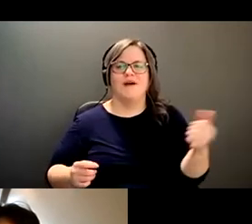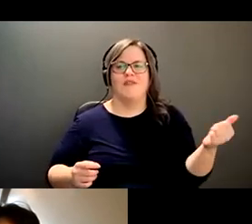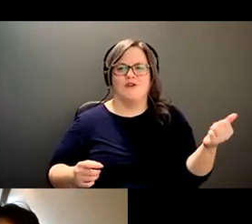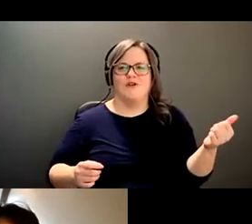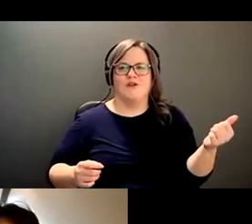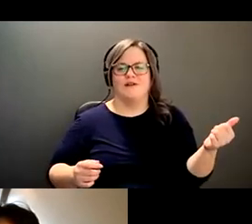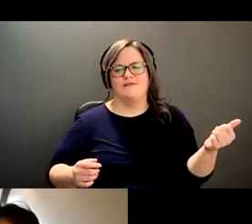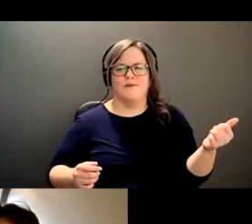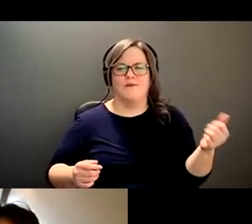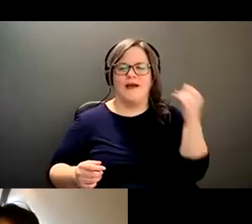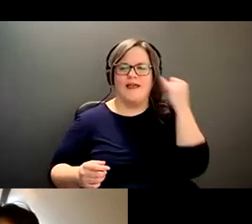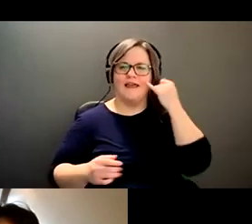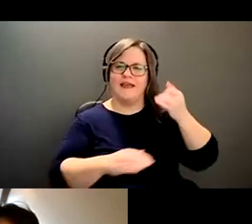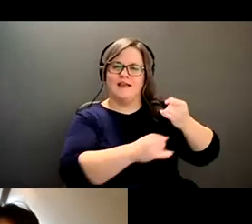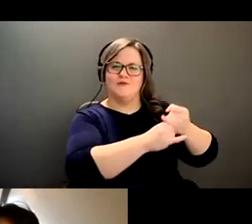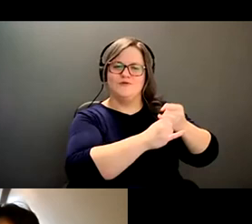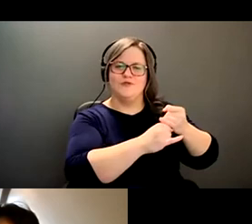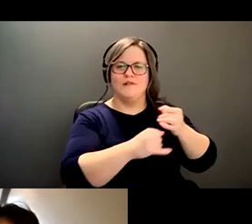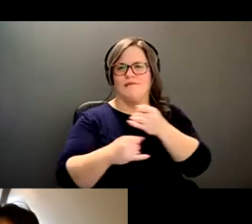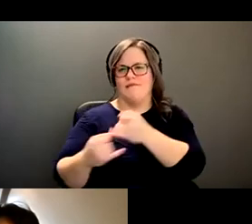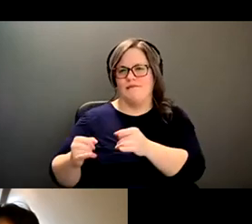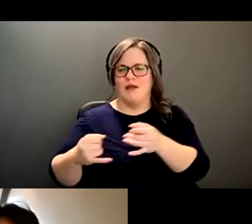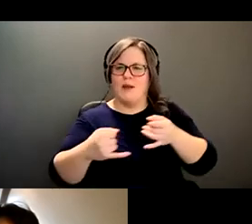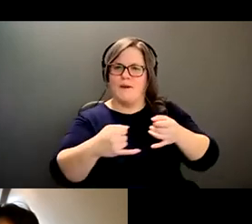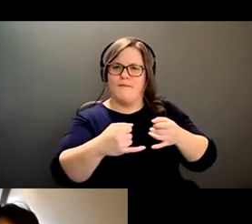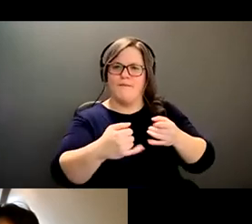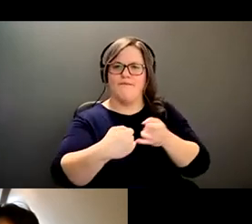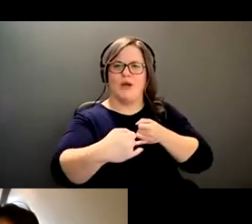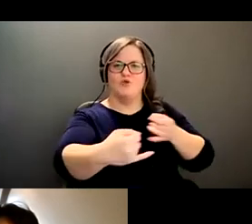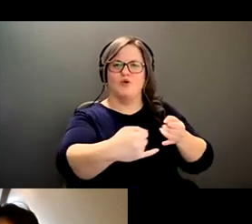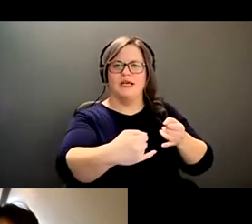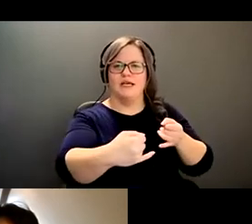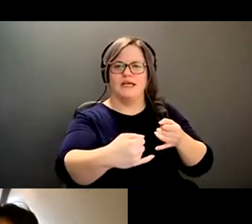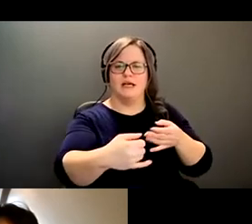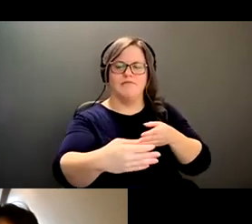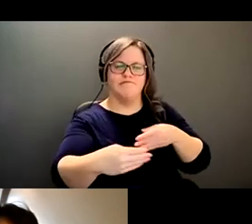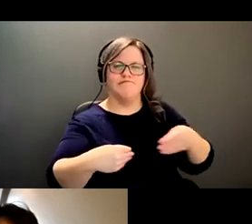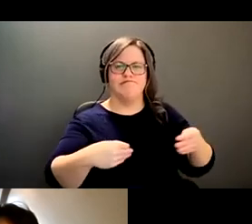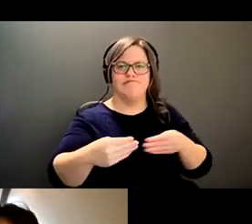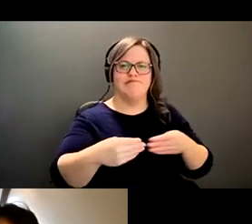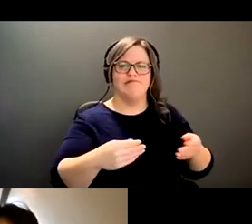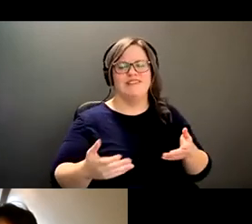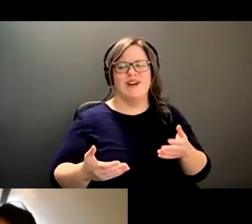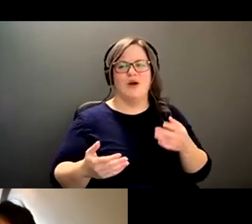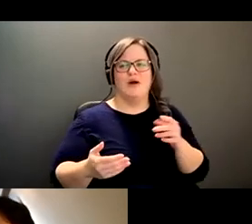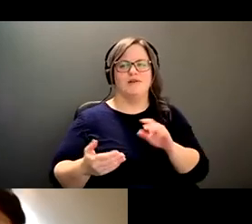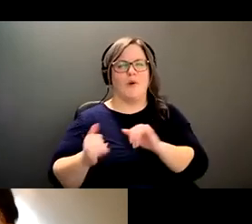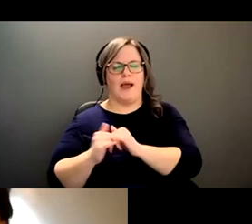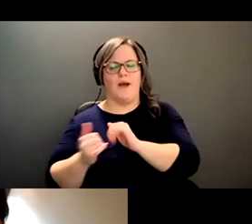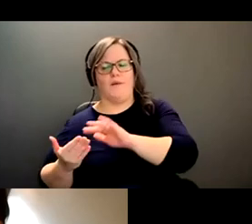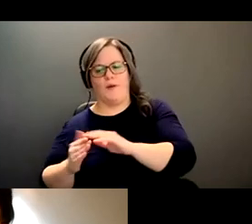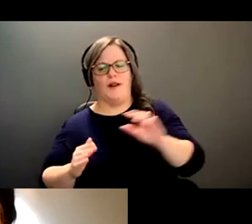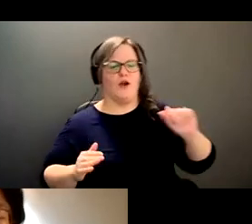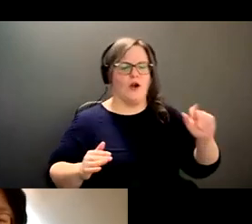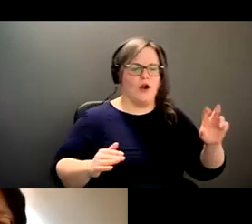of poking around and trying to find where again, in that Venn diagram, does community and art kind of intersect? And that's the